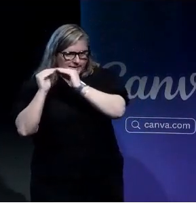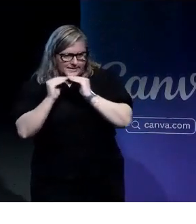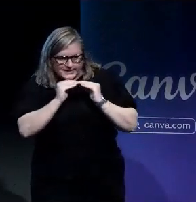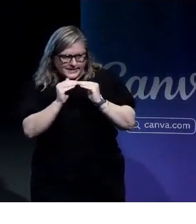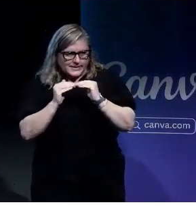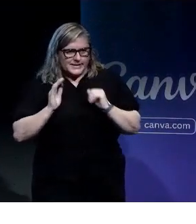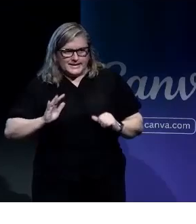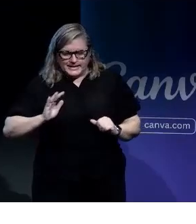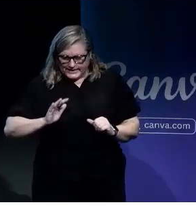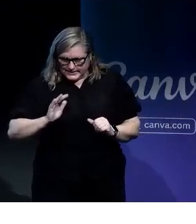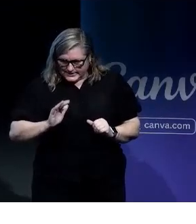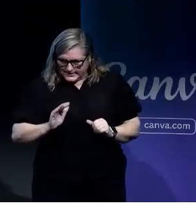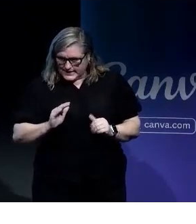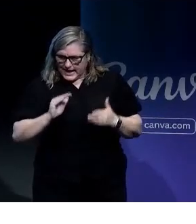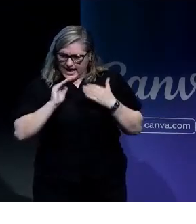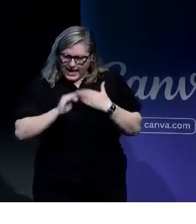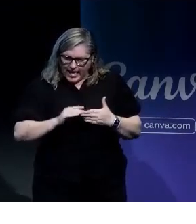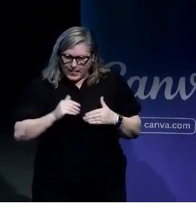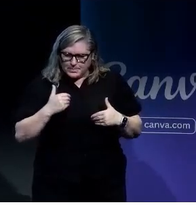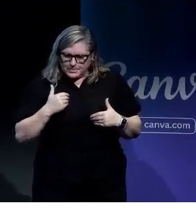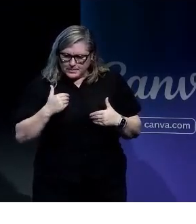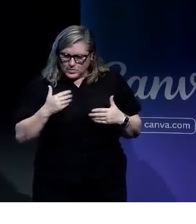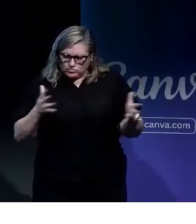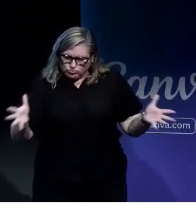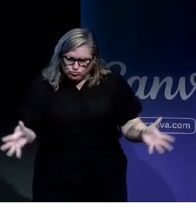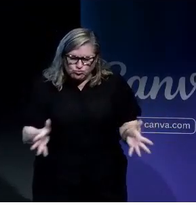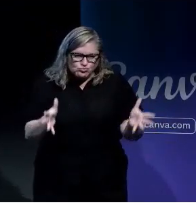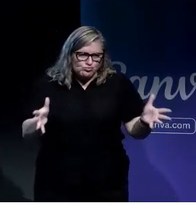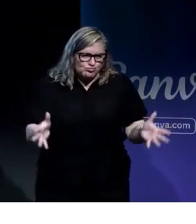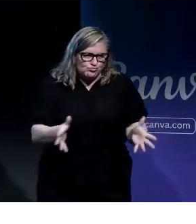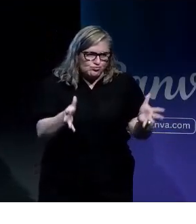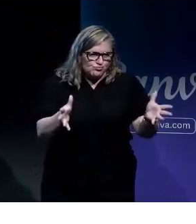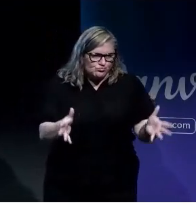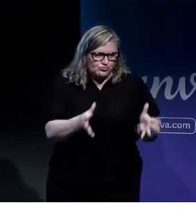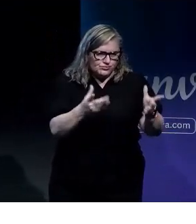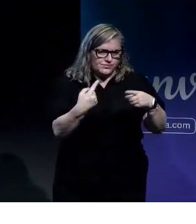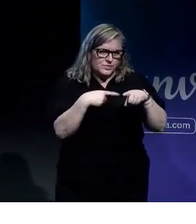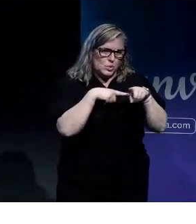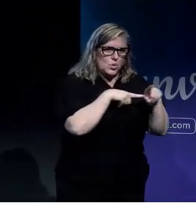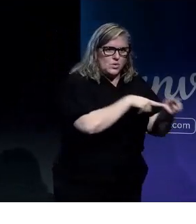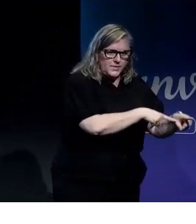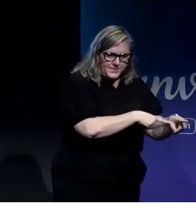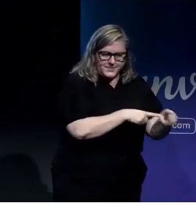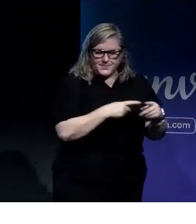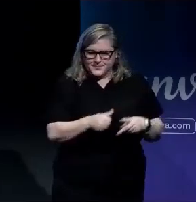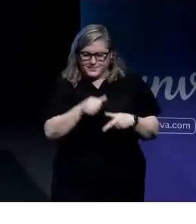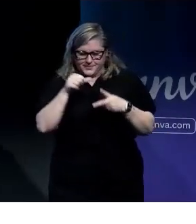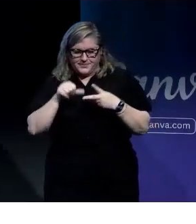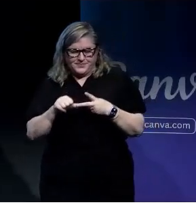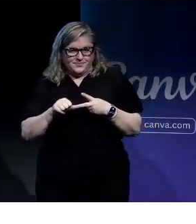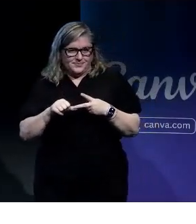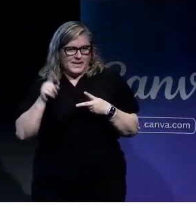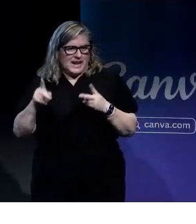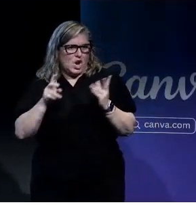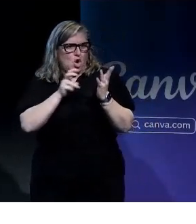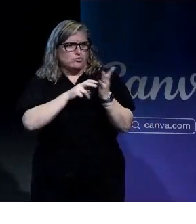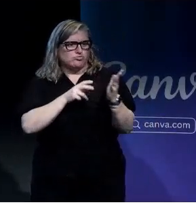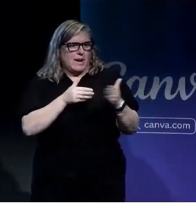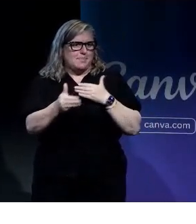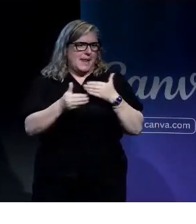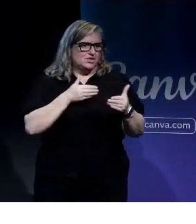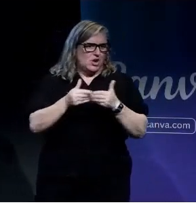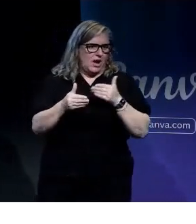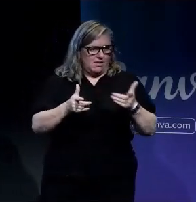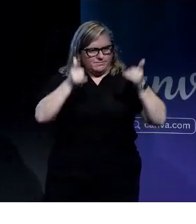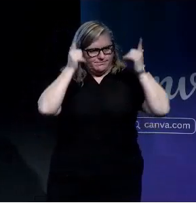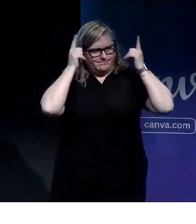of helping move along those vendors to compliance. Then you have your contract manager. That's going to be